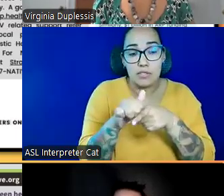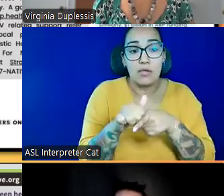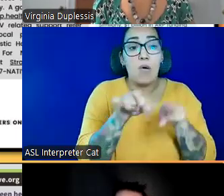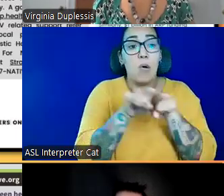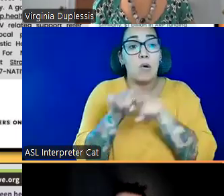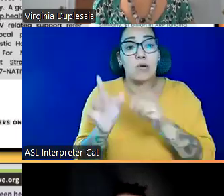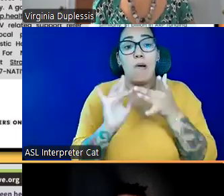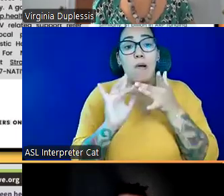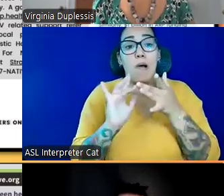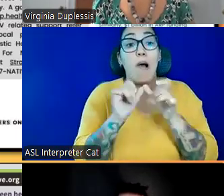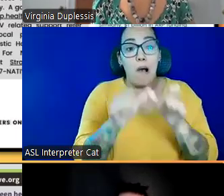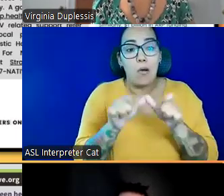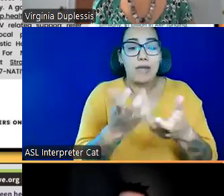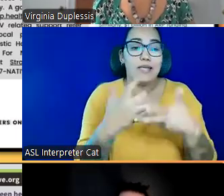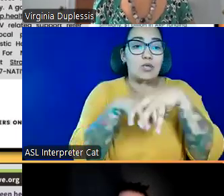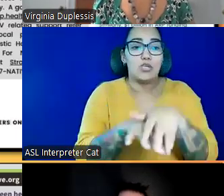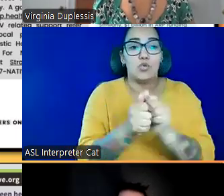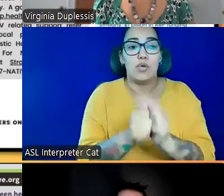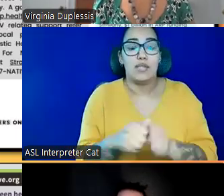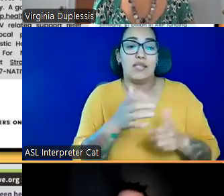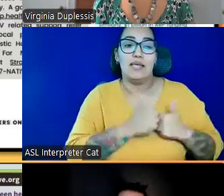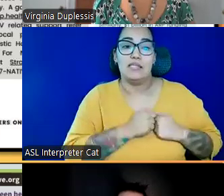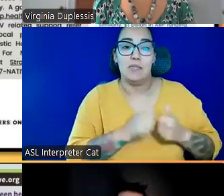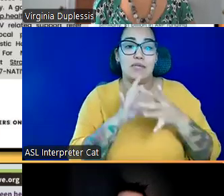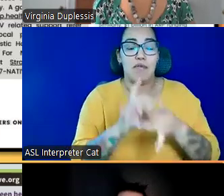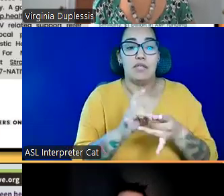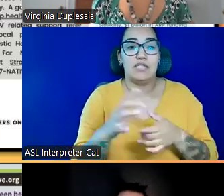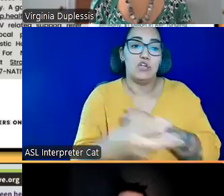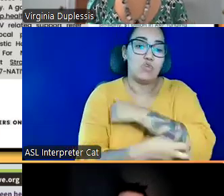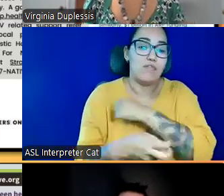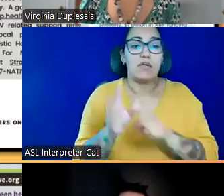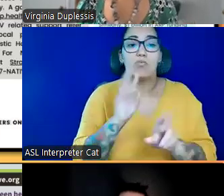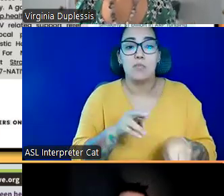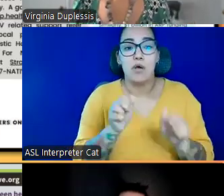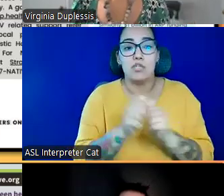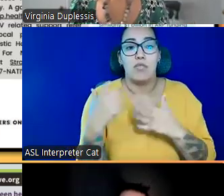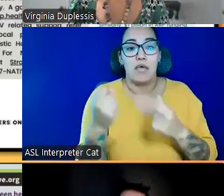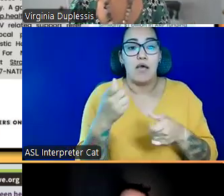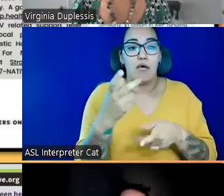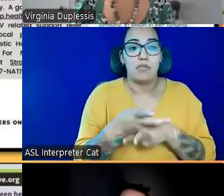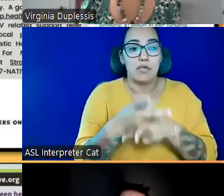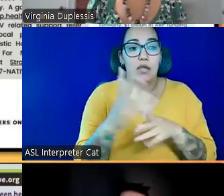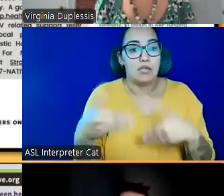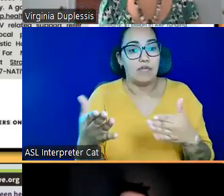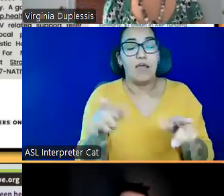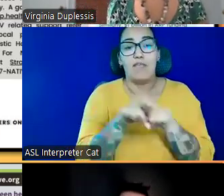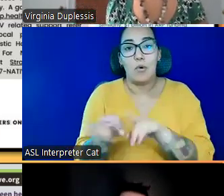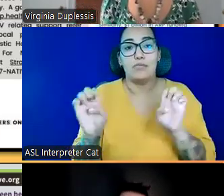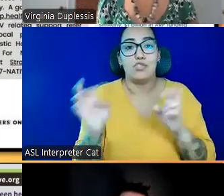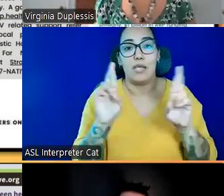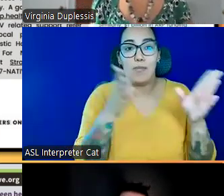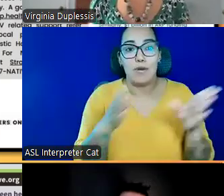an ongoing integration of intimate partner violence and human trafficking response into the healthcare delivery, and of course, emergency